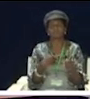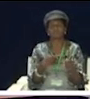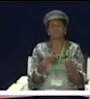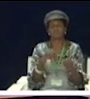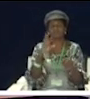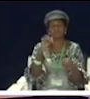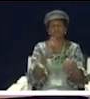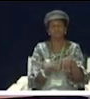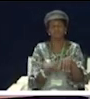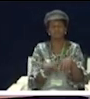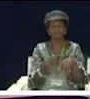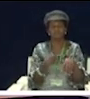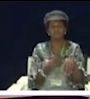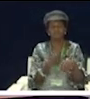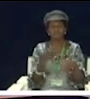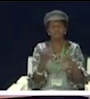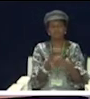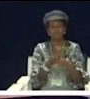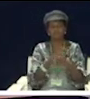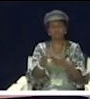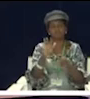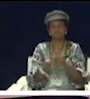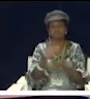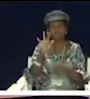get sufficiently